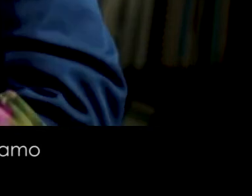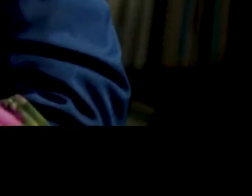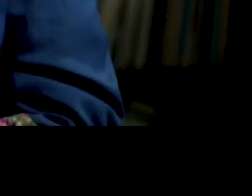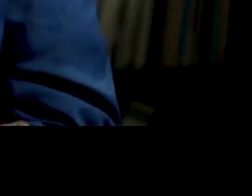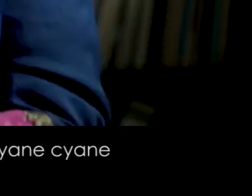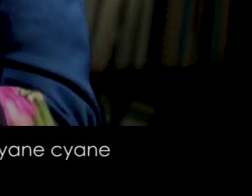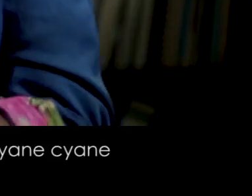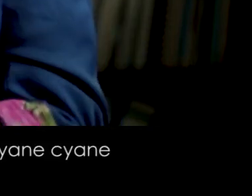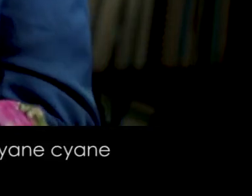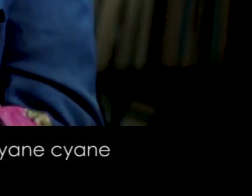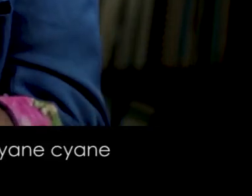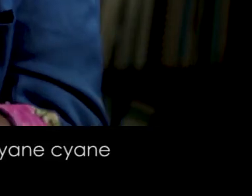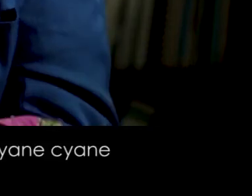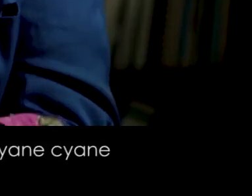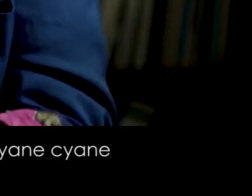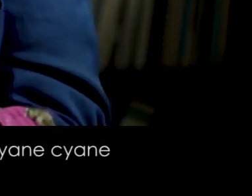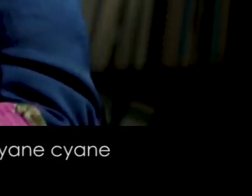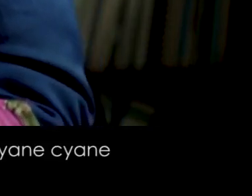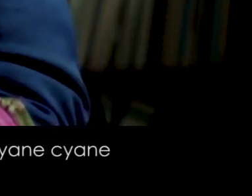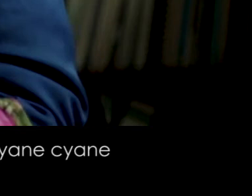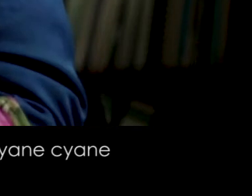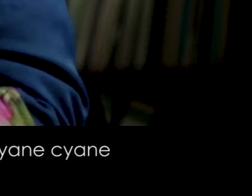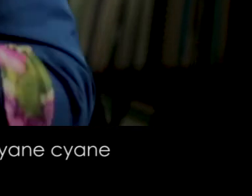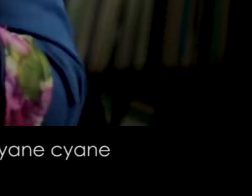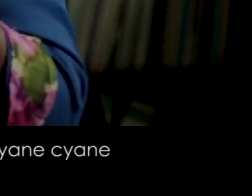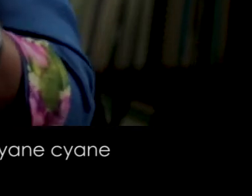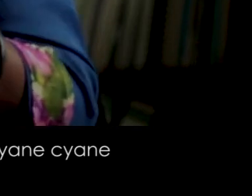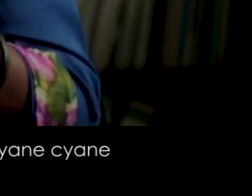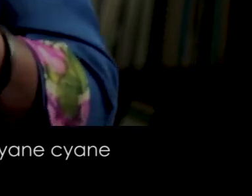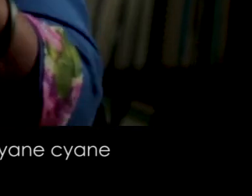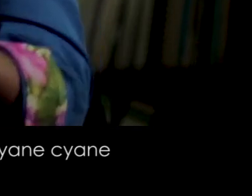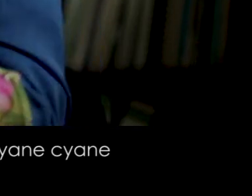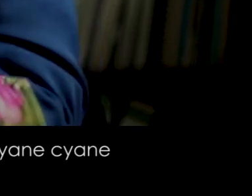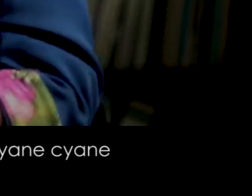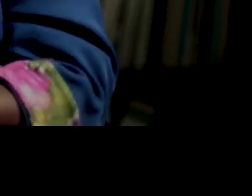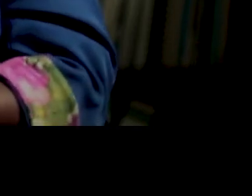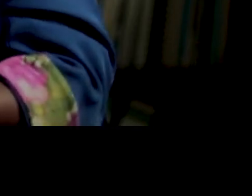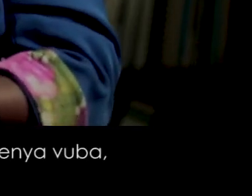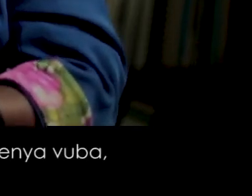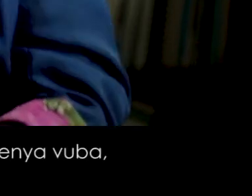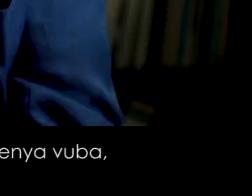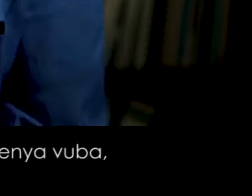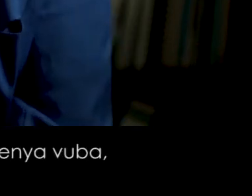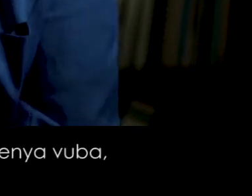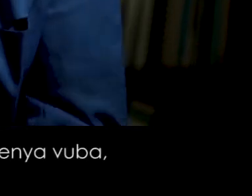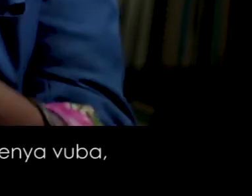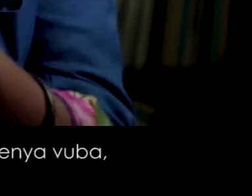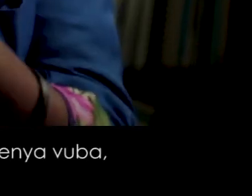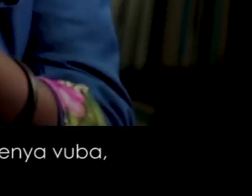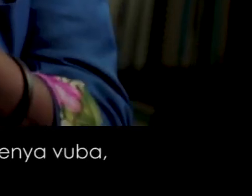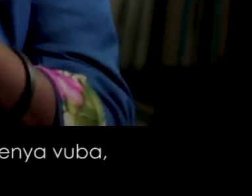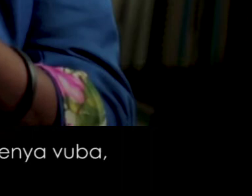to him the evening. We spent a week learning the difference between morning, noon, and